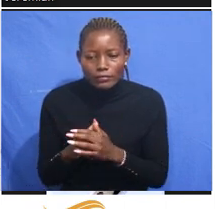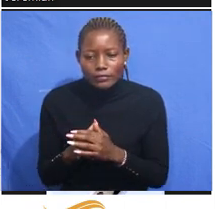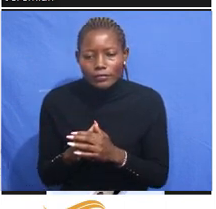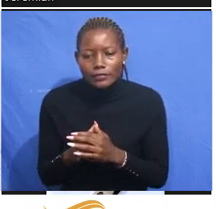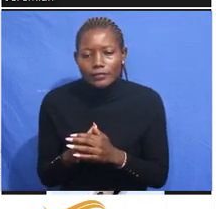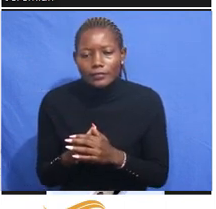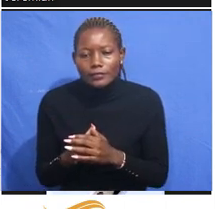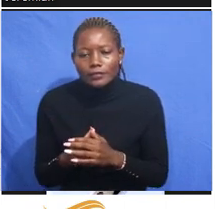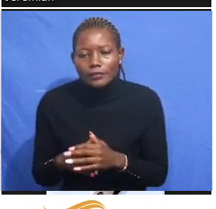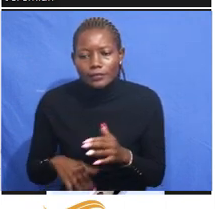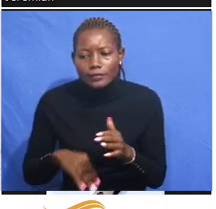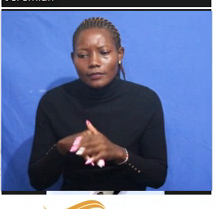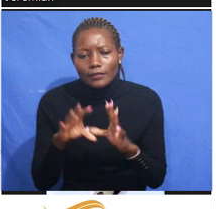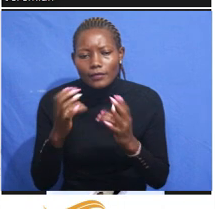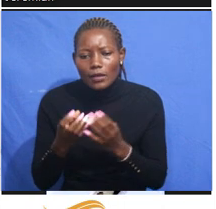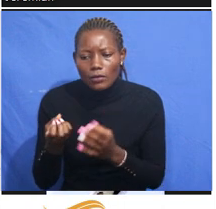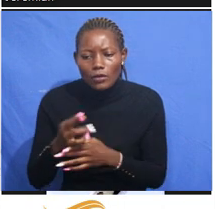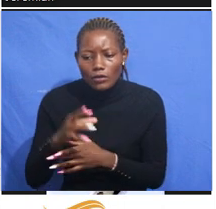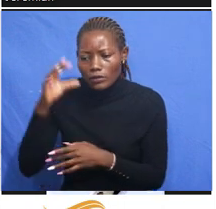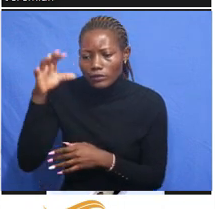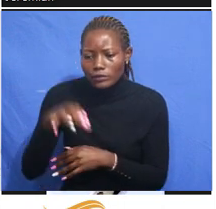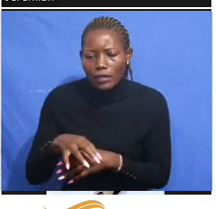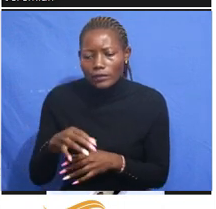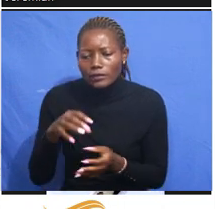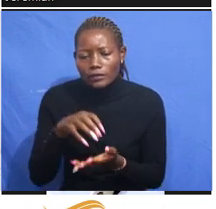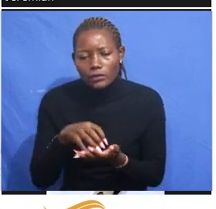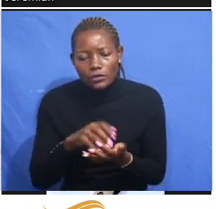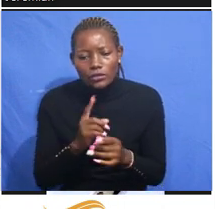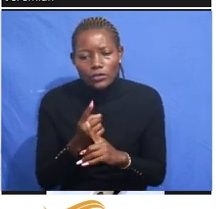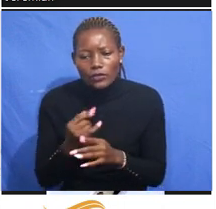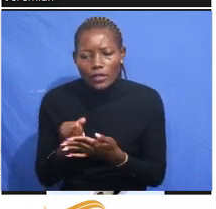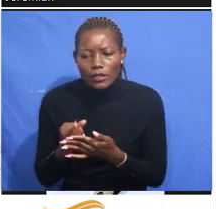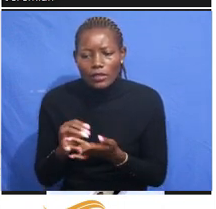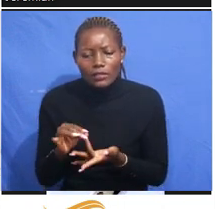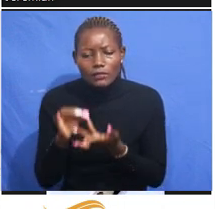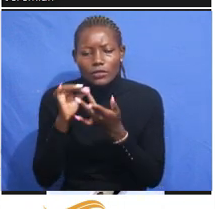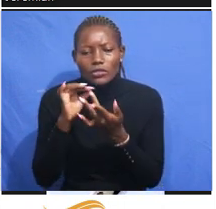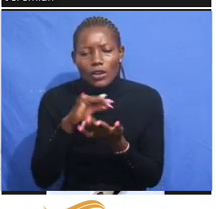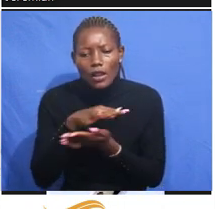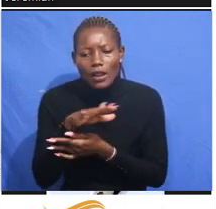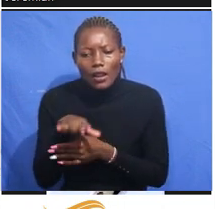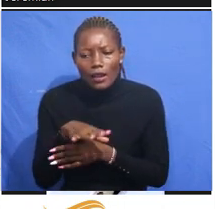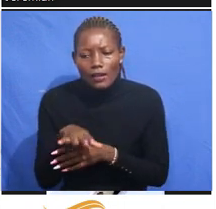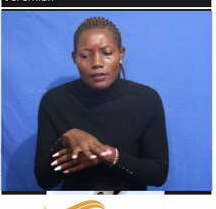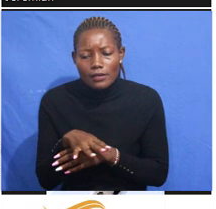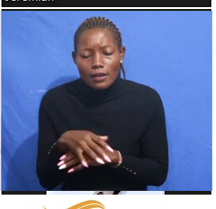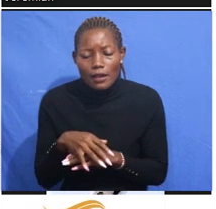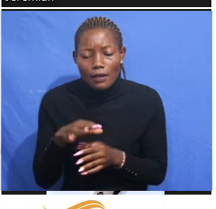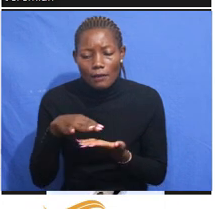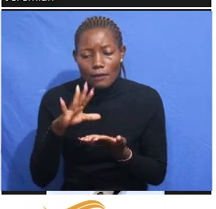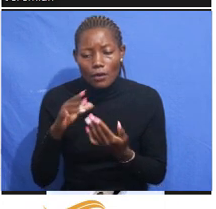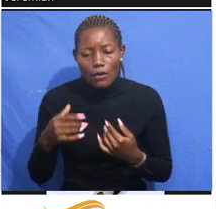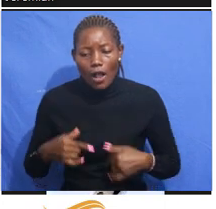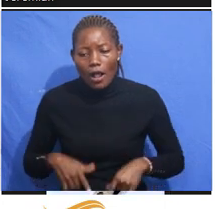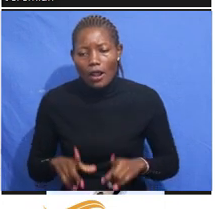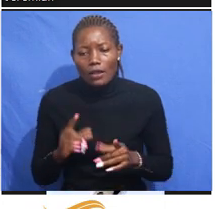jump to go and dunk, and situations like that. So that specialized area, the vertebral column especially,